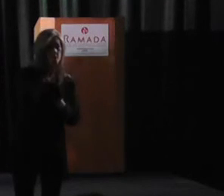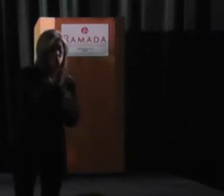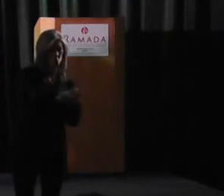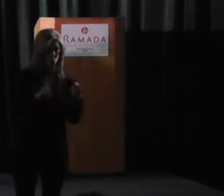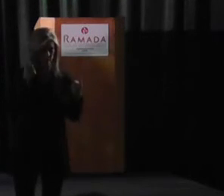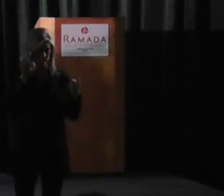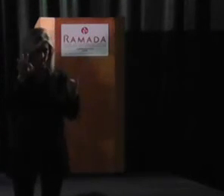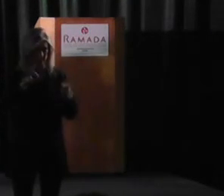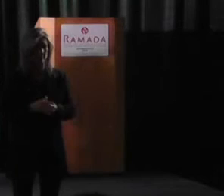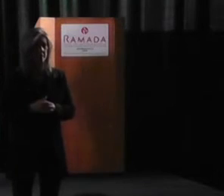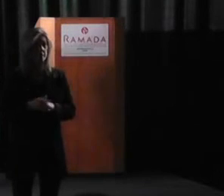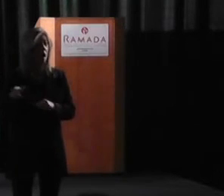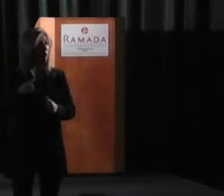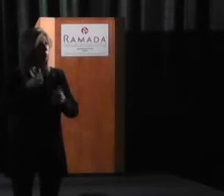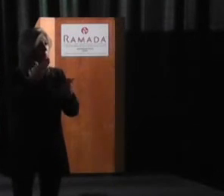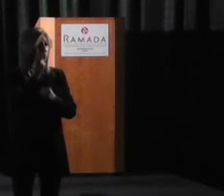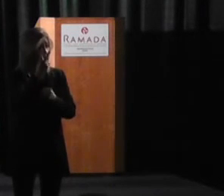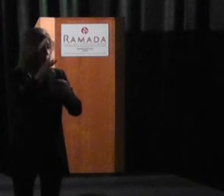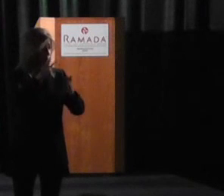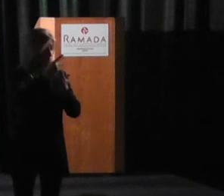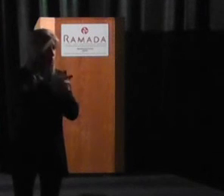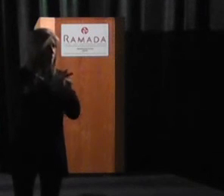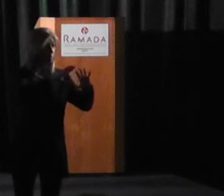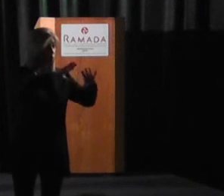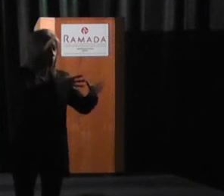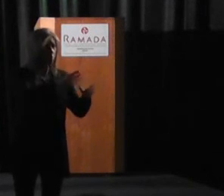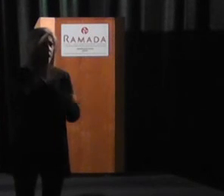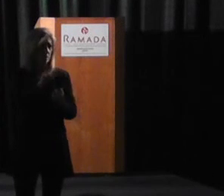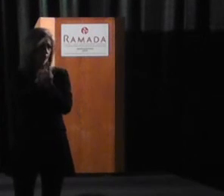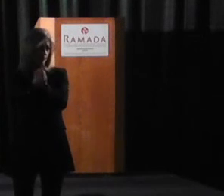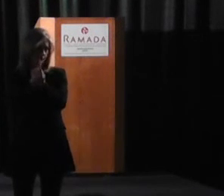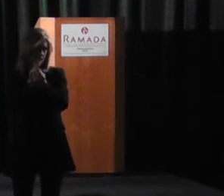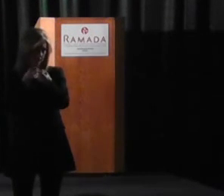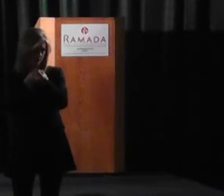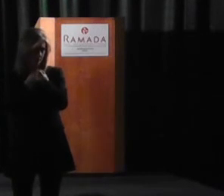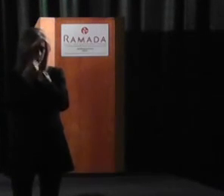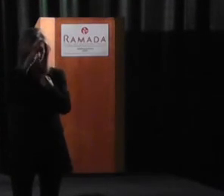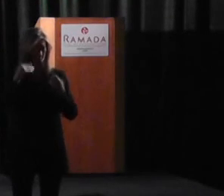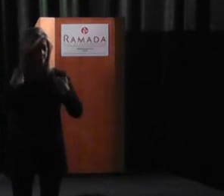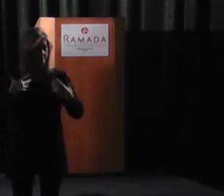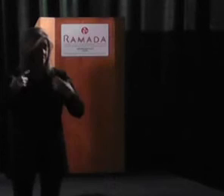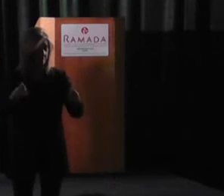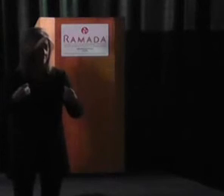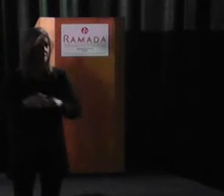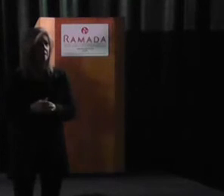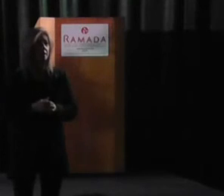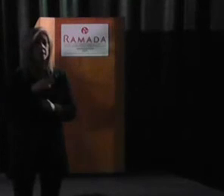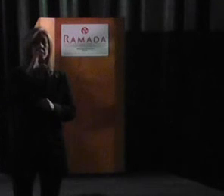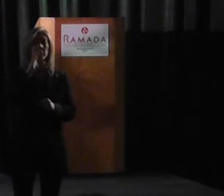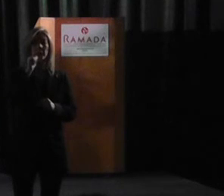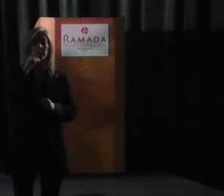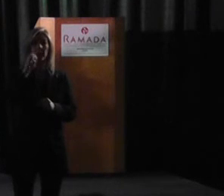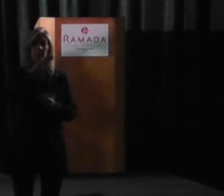group programs and one-on-one motor support and fitness sessions. The CAGE was able to accommodate approximately 90 kids